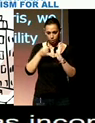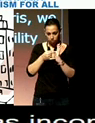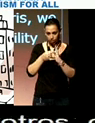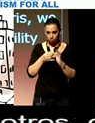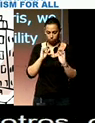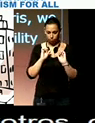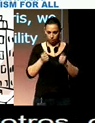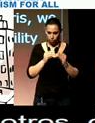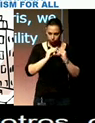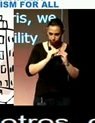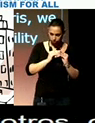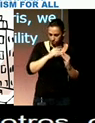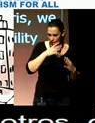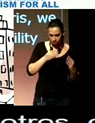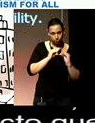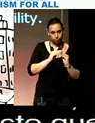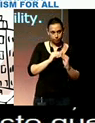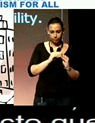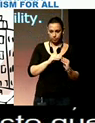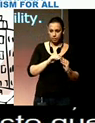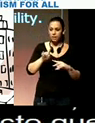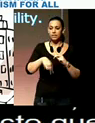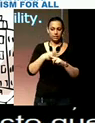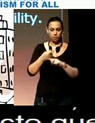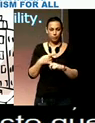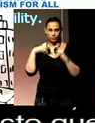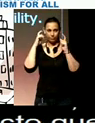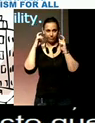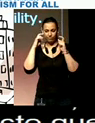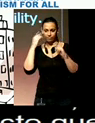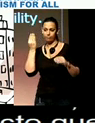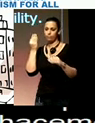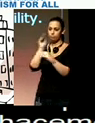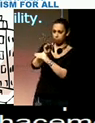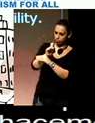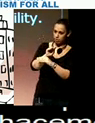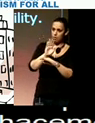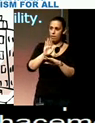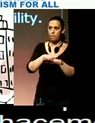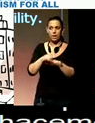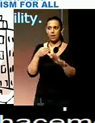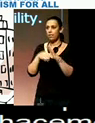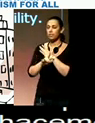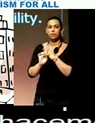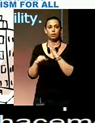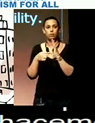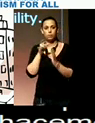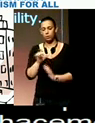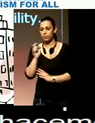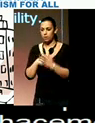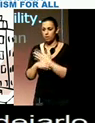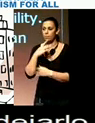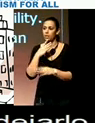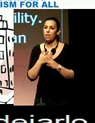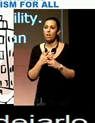Once the project will be finished, we will make an economic effort in